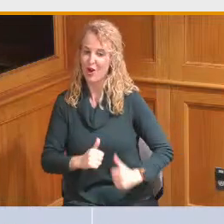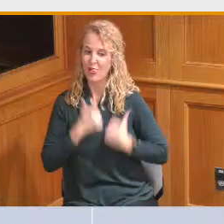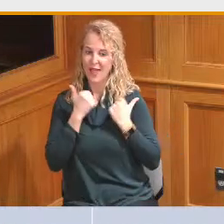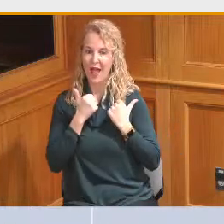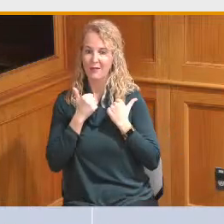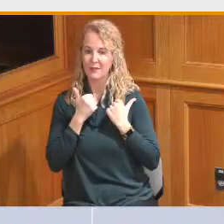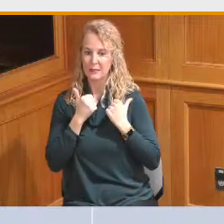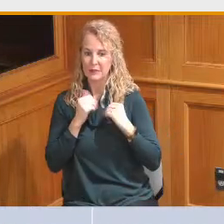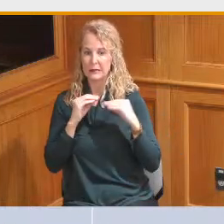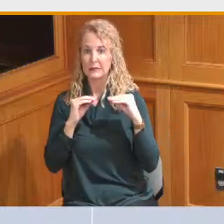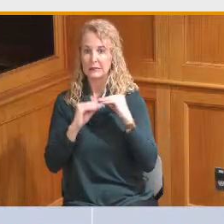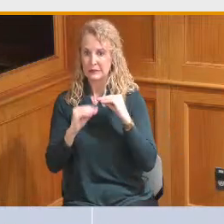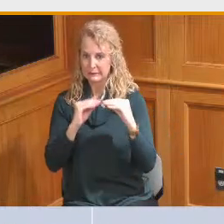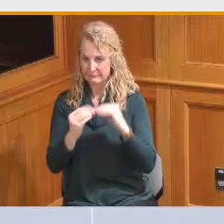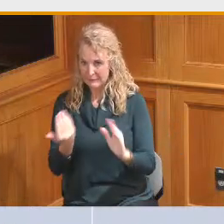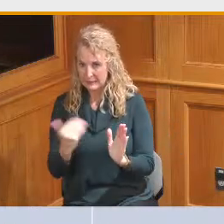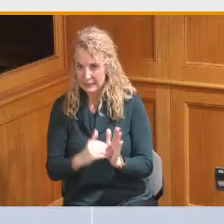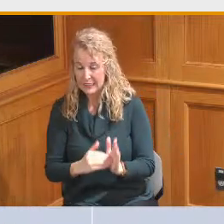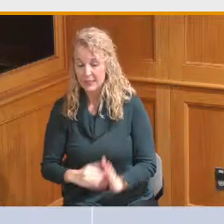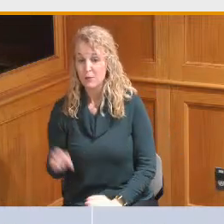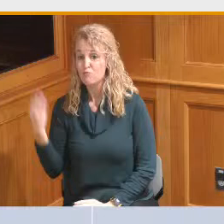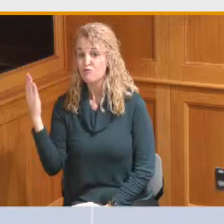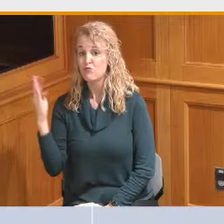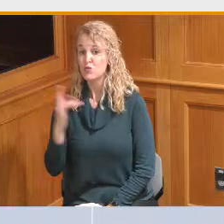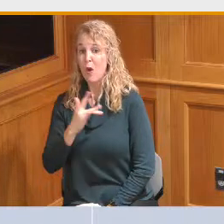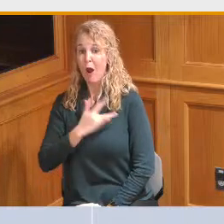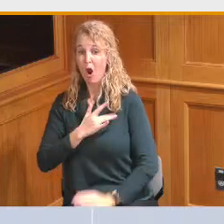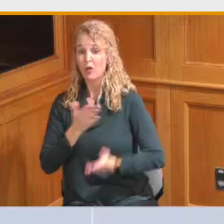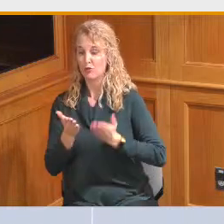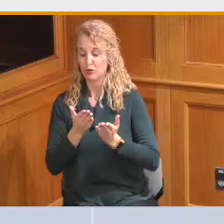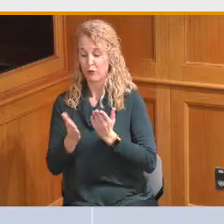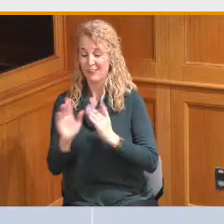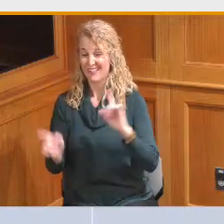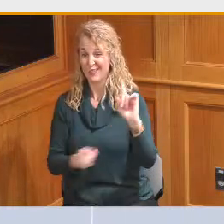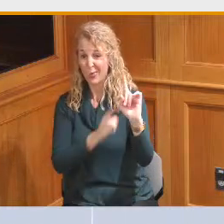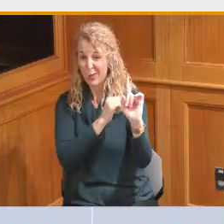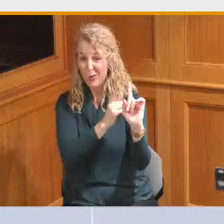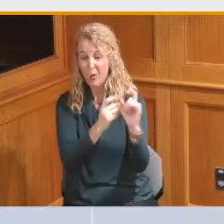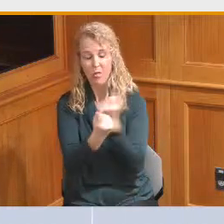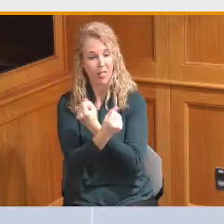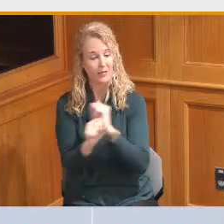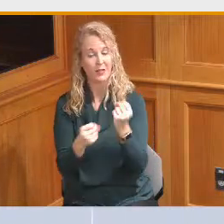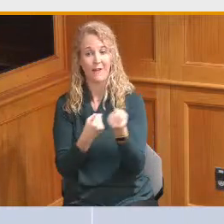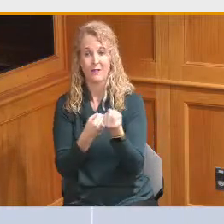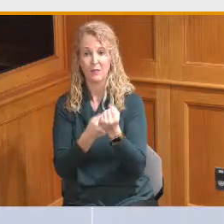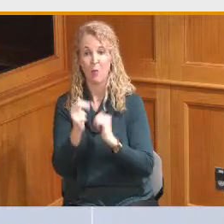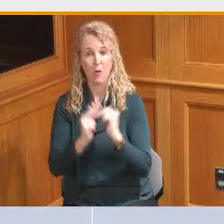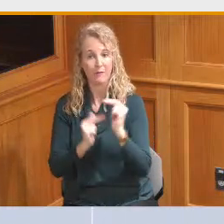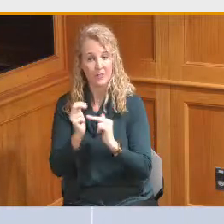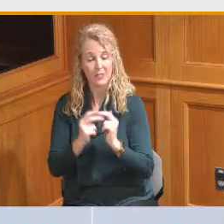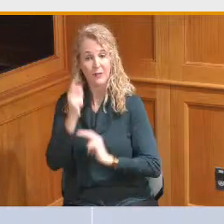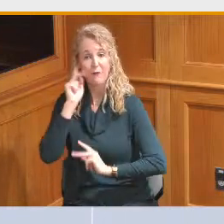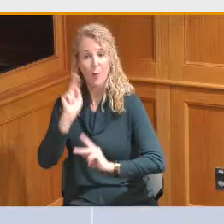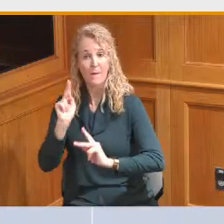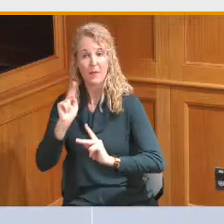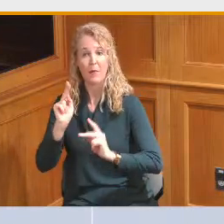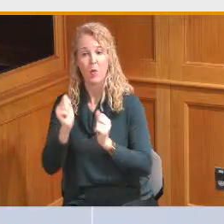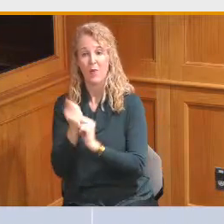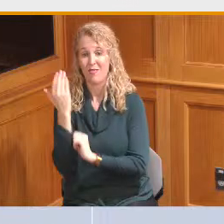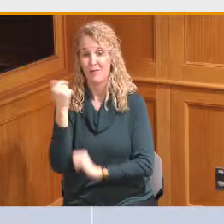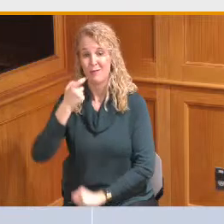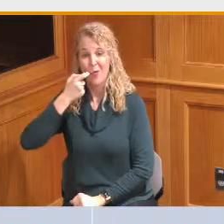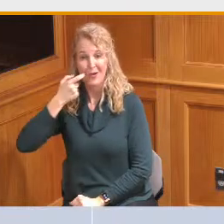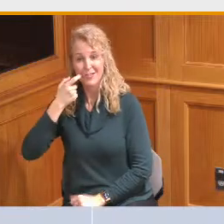after addiction. Blue Heart Services aims to create a safe and supportive facility for addiction recovery, seeking